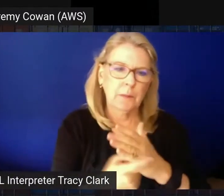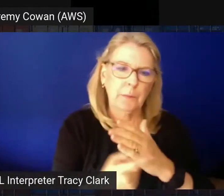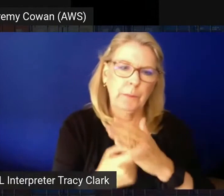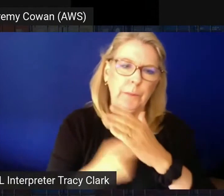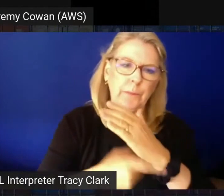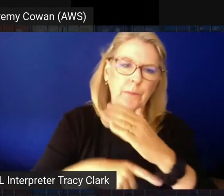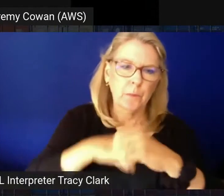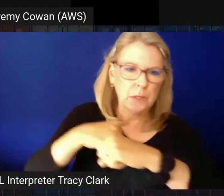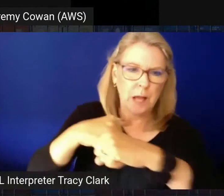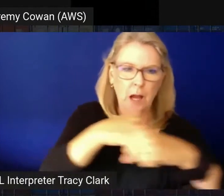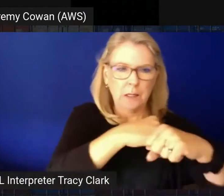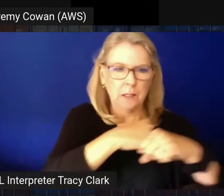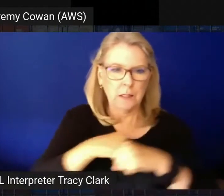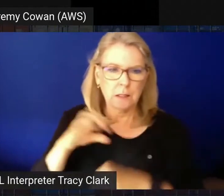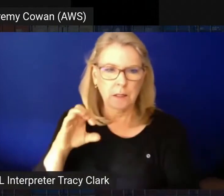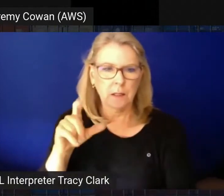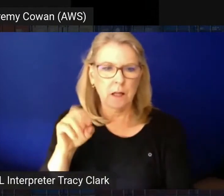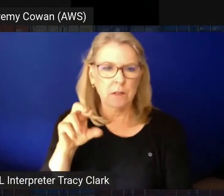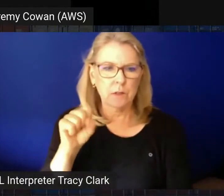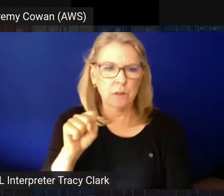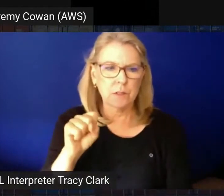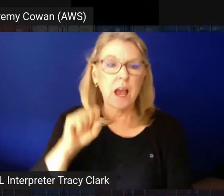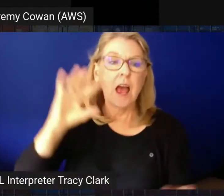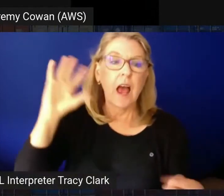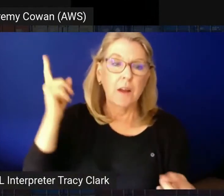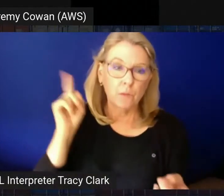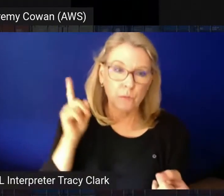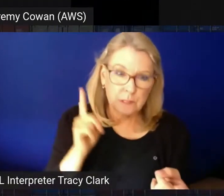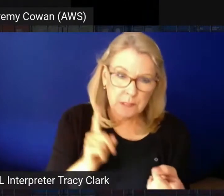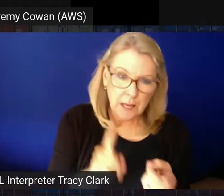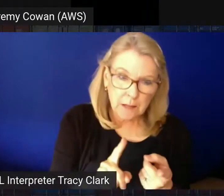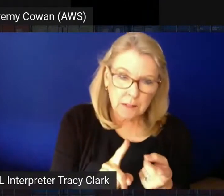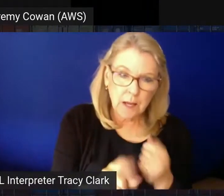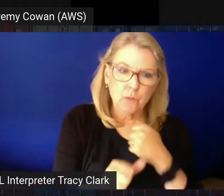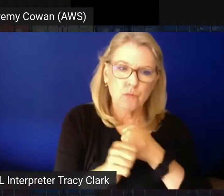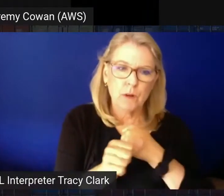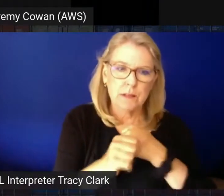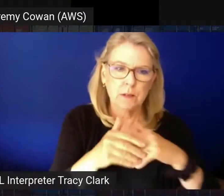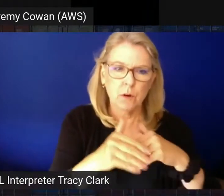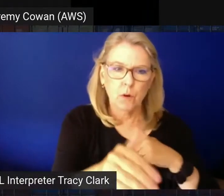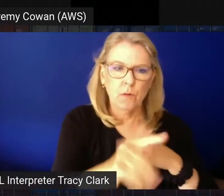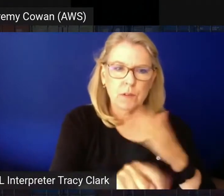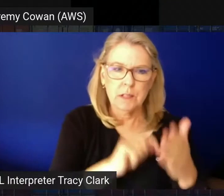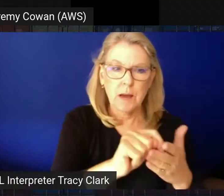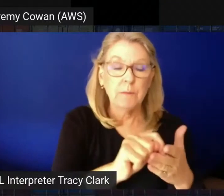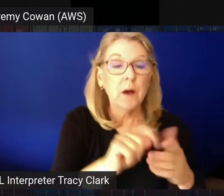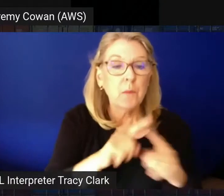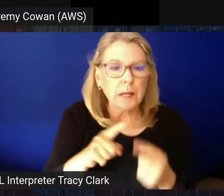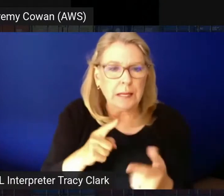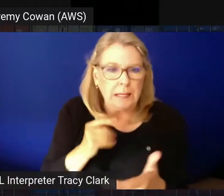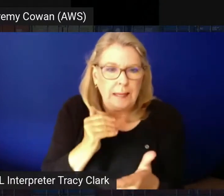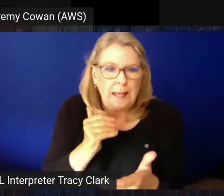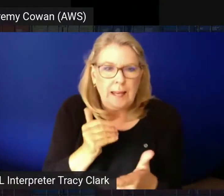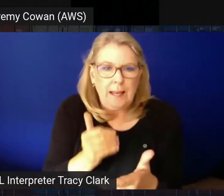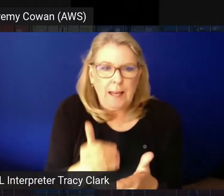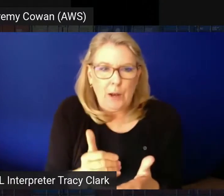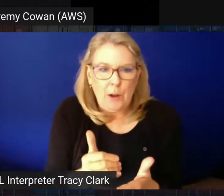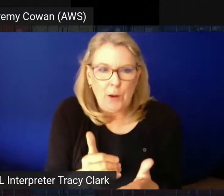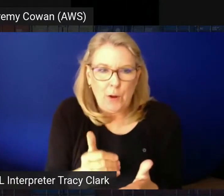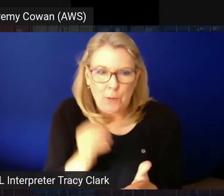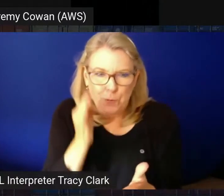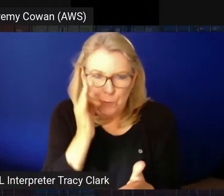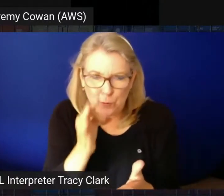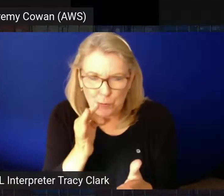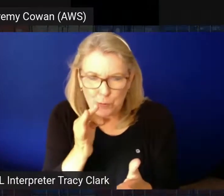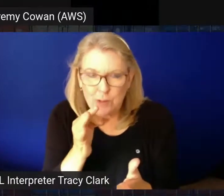and scale down risk over time. In the more near term, one of the things I'm really excited